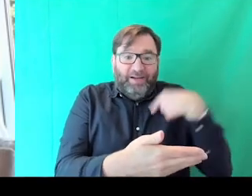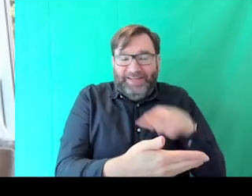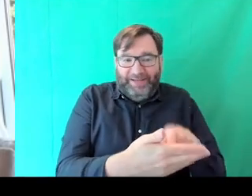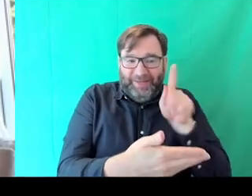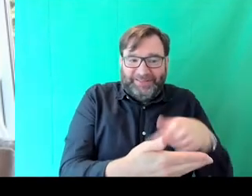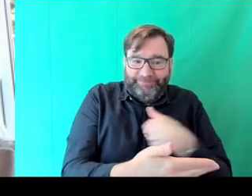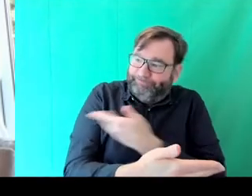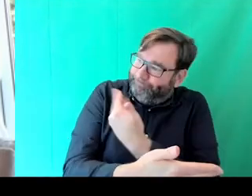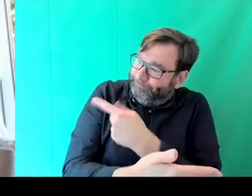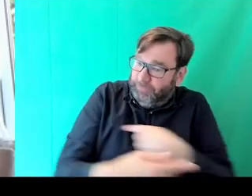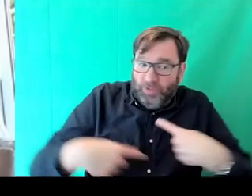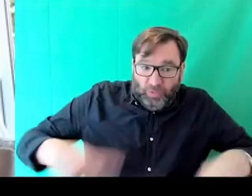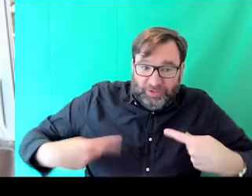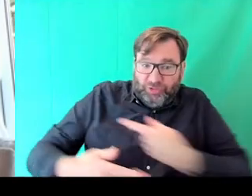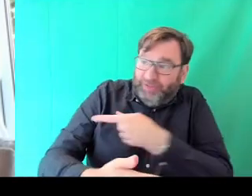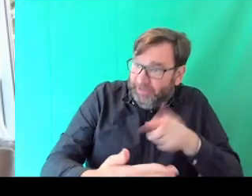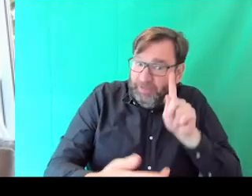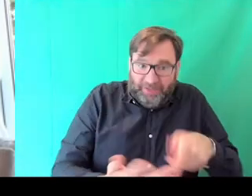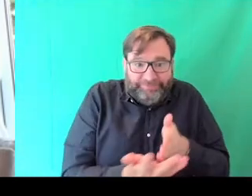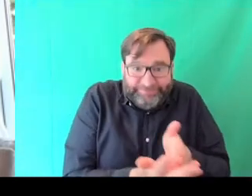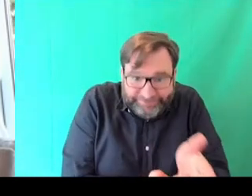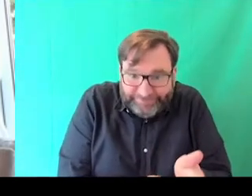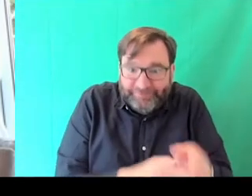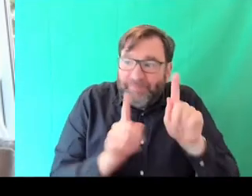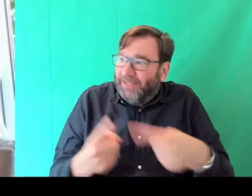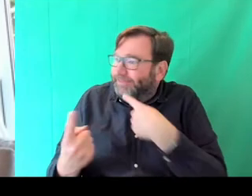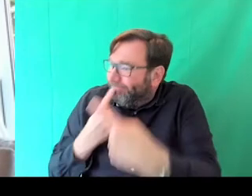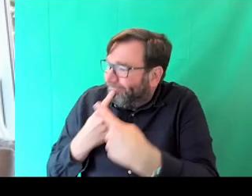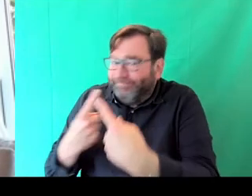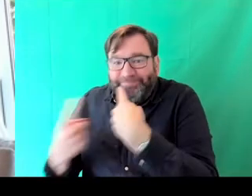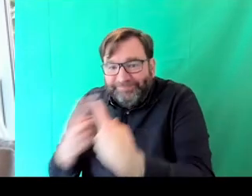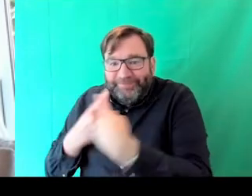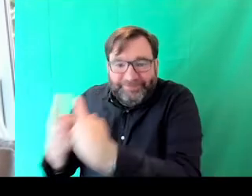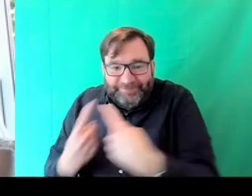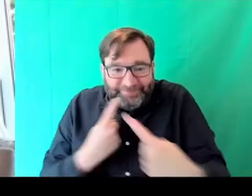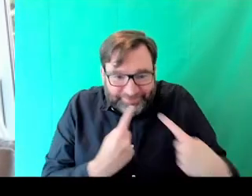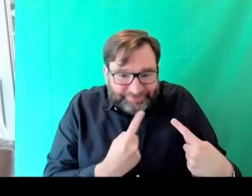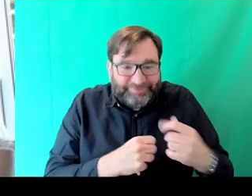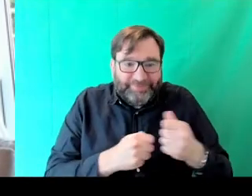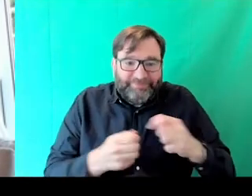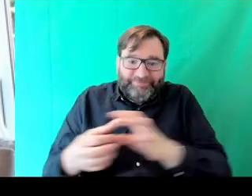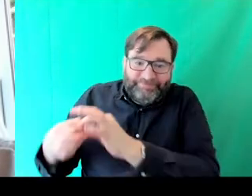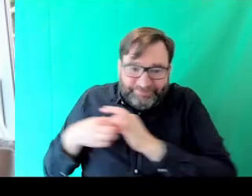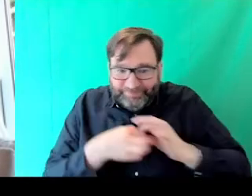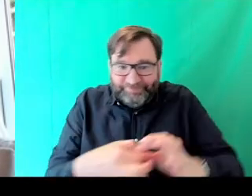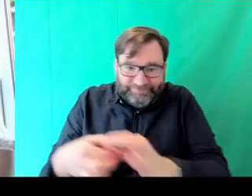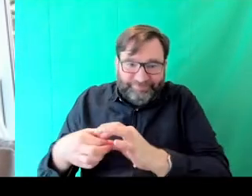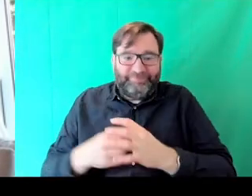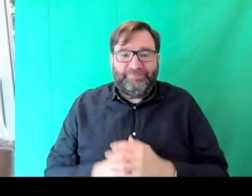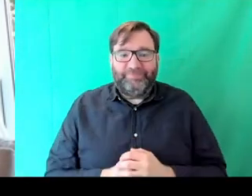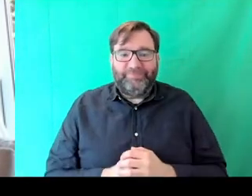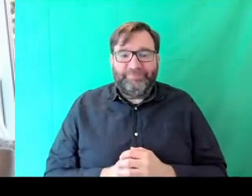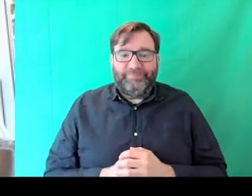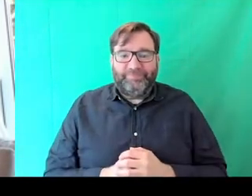products from most companies and making sure that those are accessible too. So that user journey is something that we can't be afraid to have that